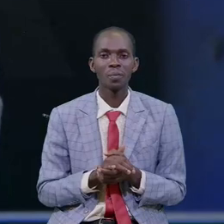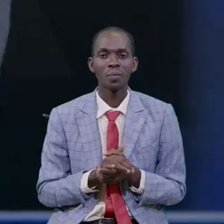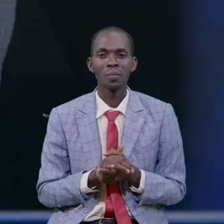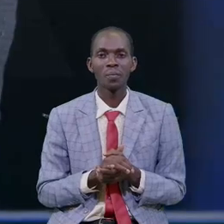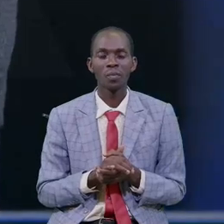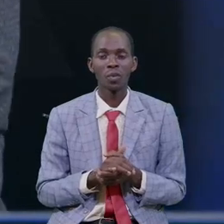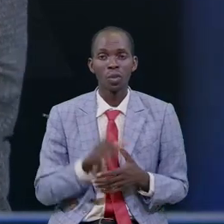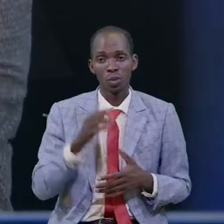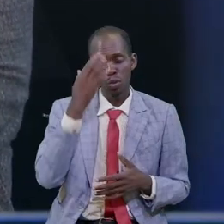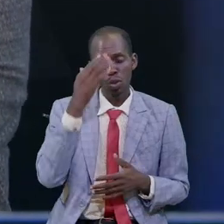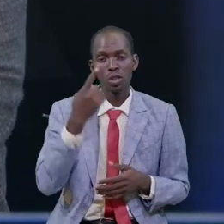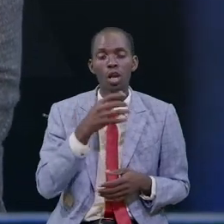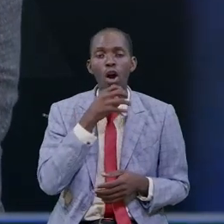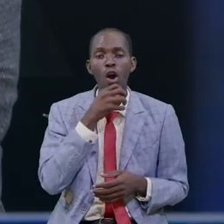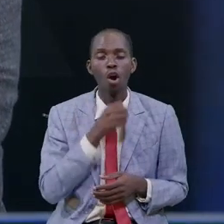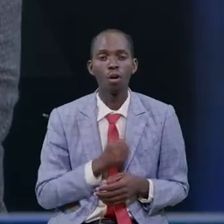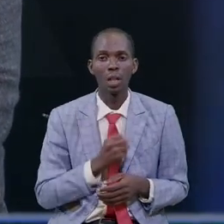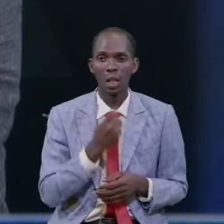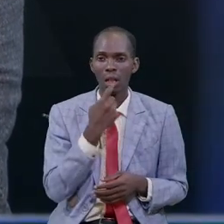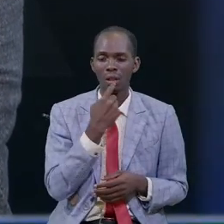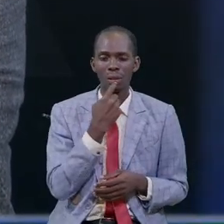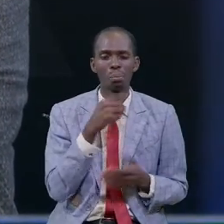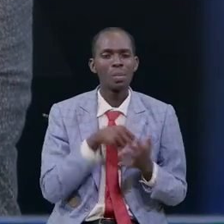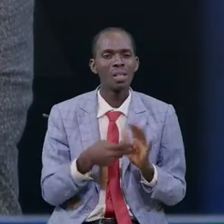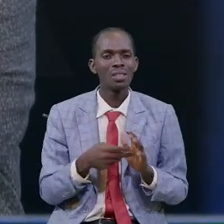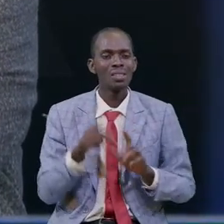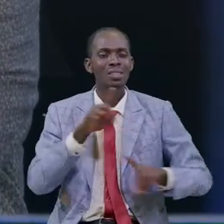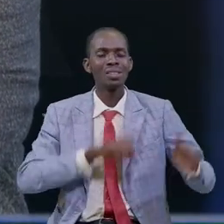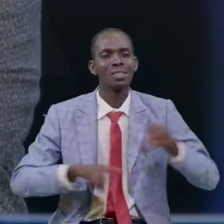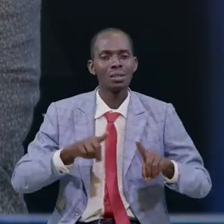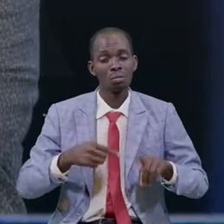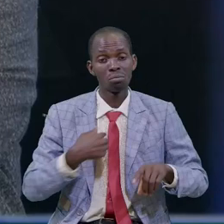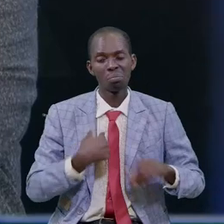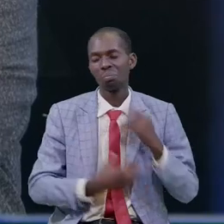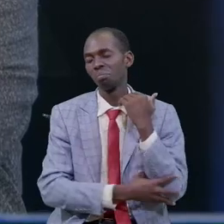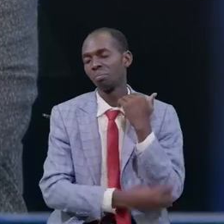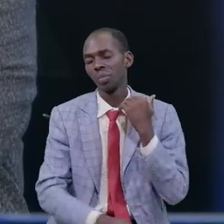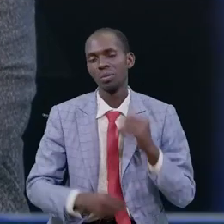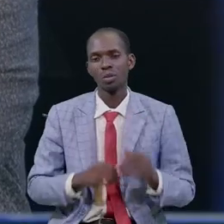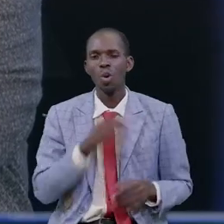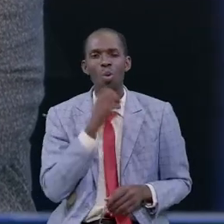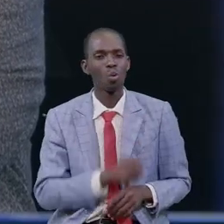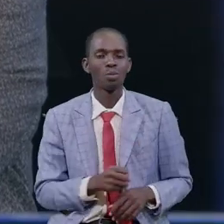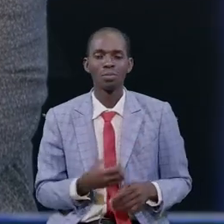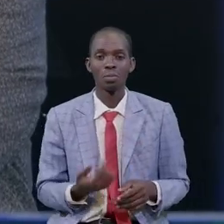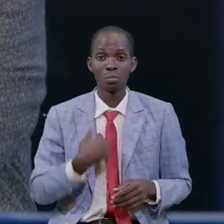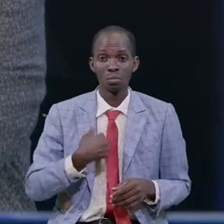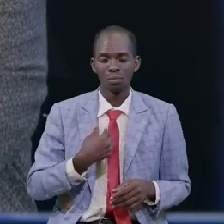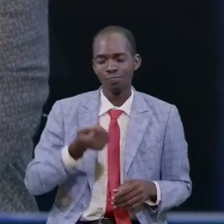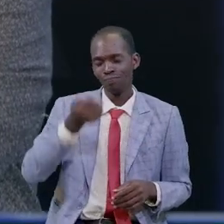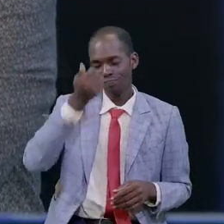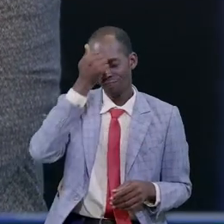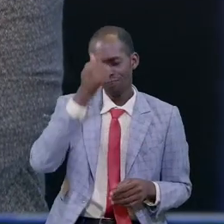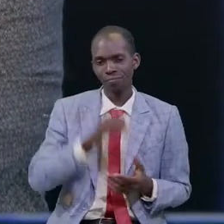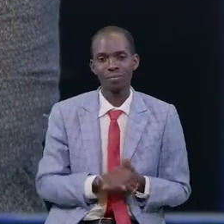old tongue, la, I'm poor. La vieille langue, je suis pauvre. Dull. Je suis mou. I